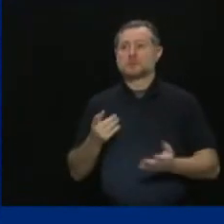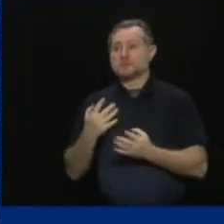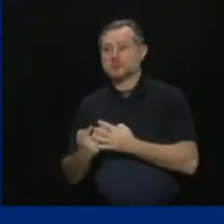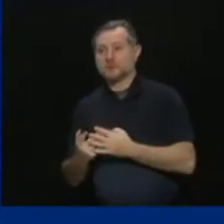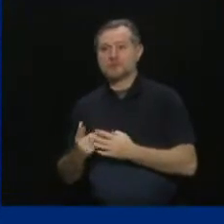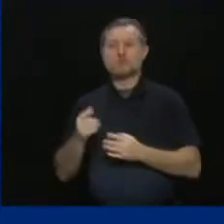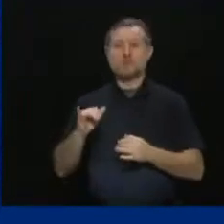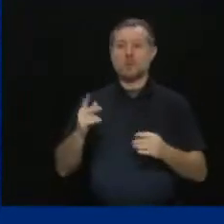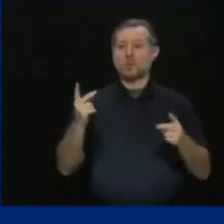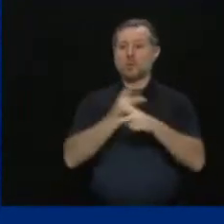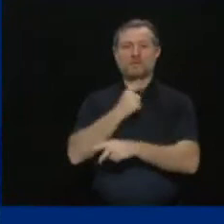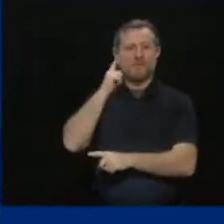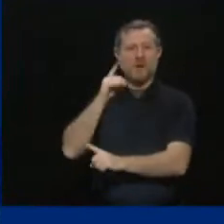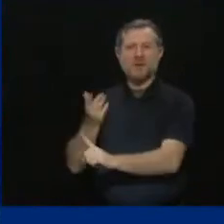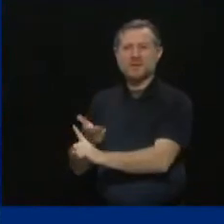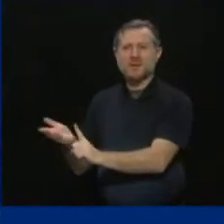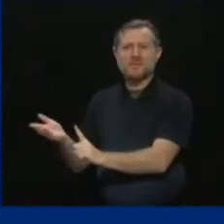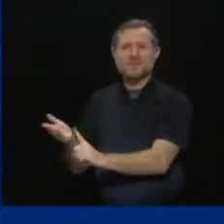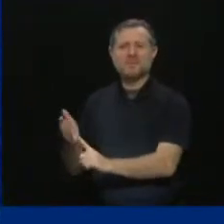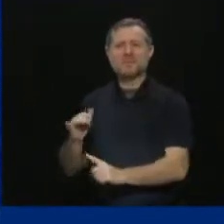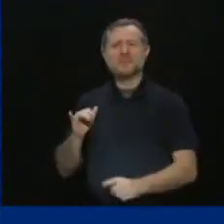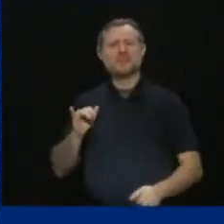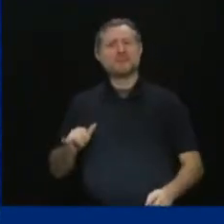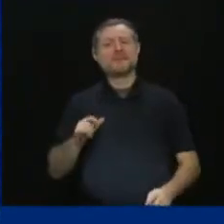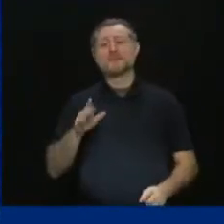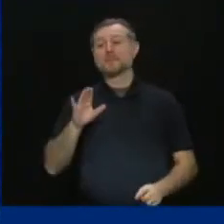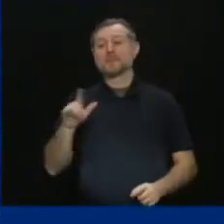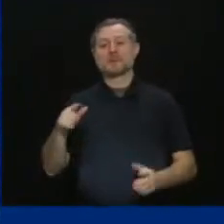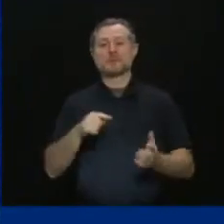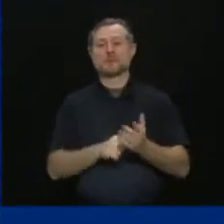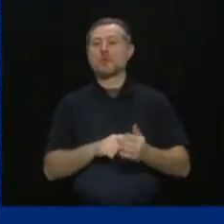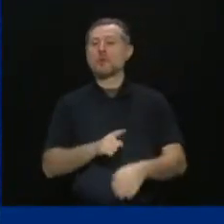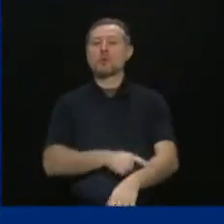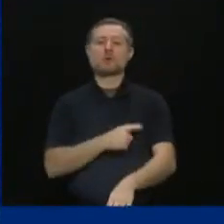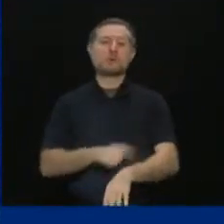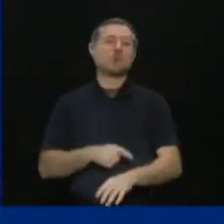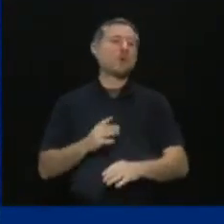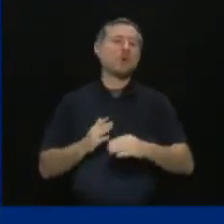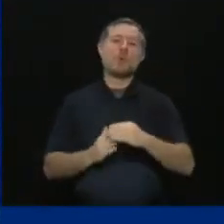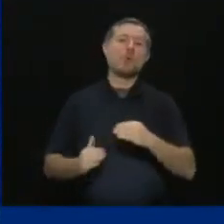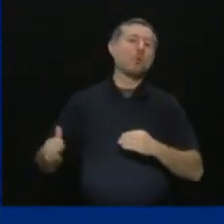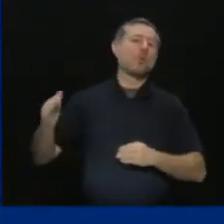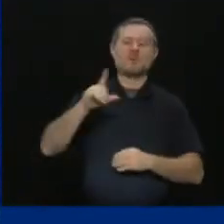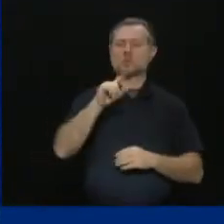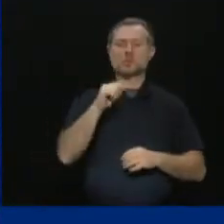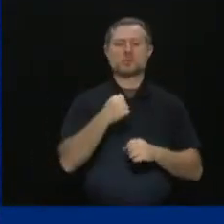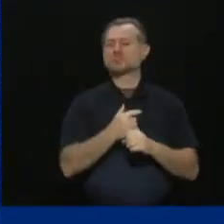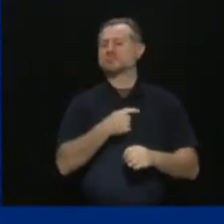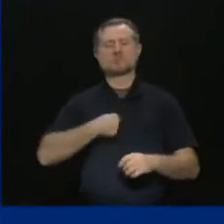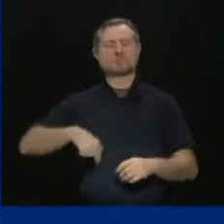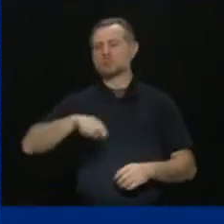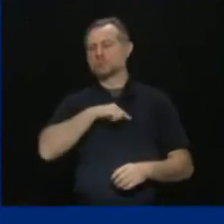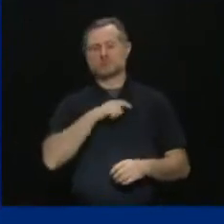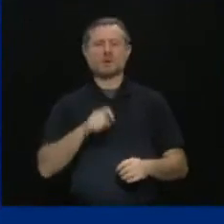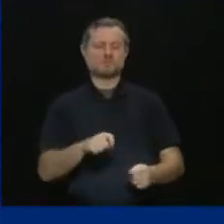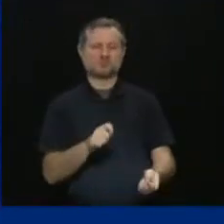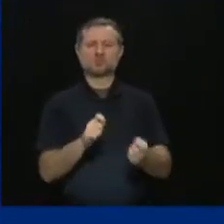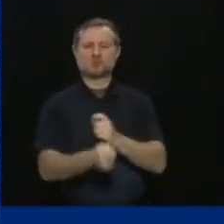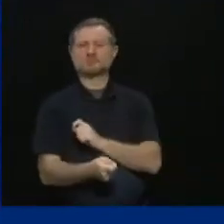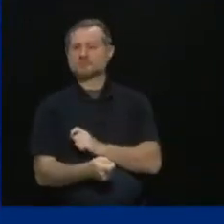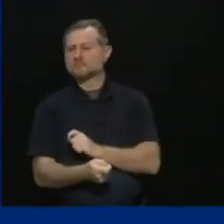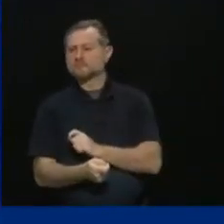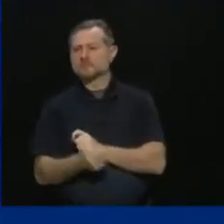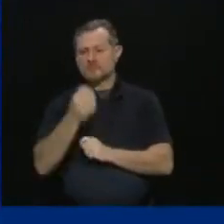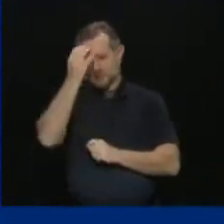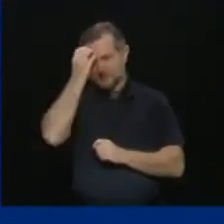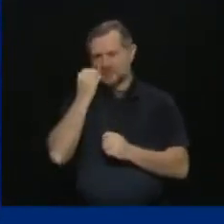it's long overdue that we correct that, and I want to thank the governor for the fact that